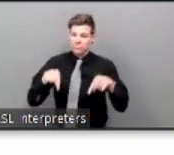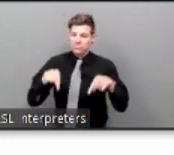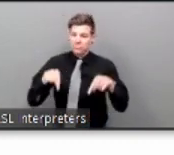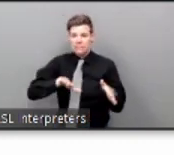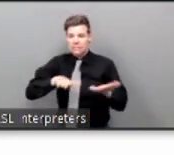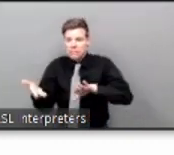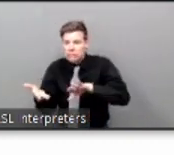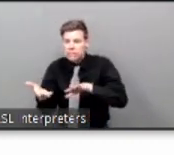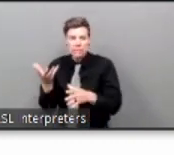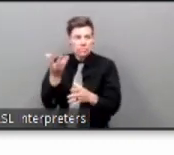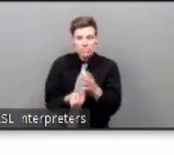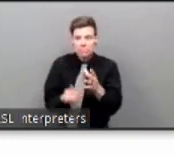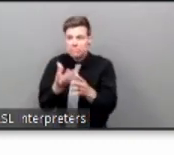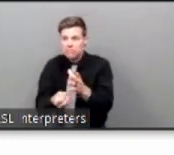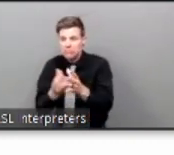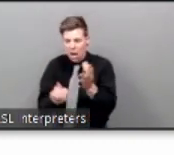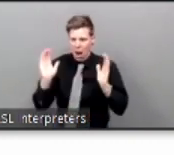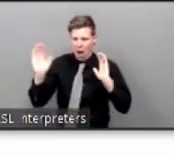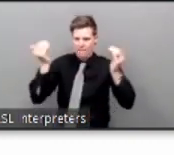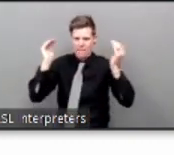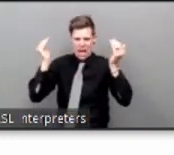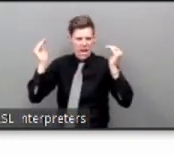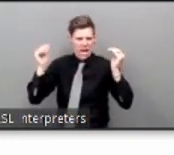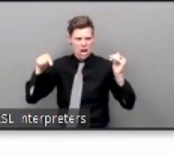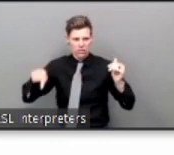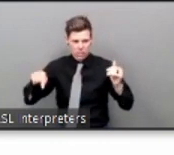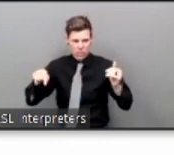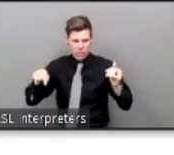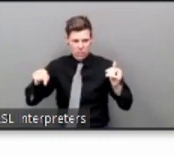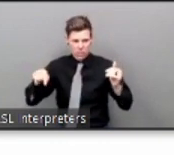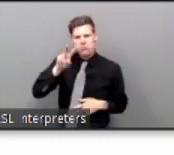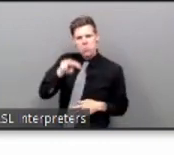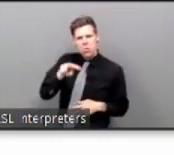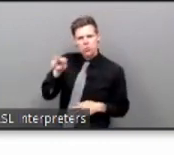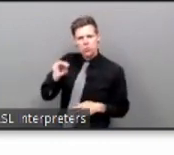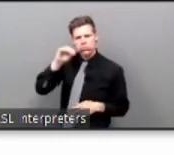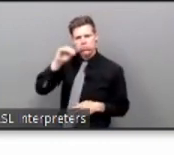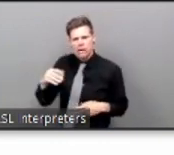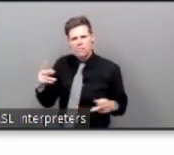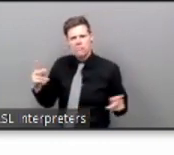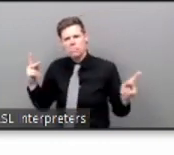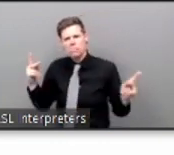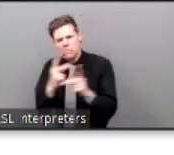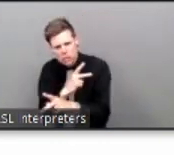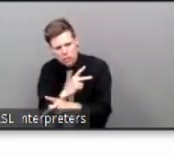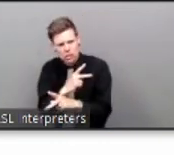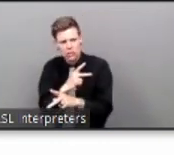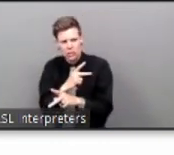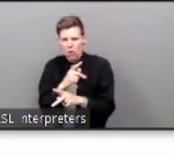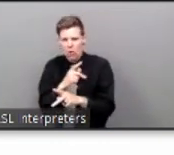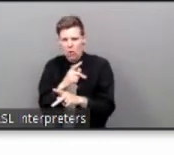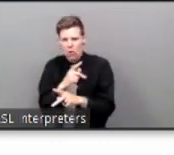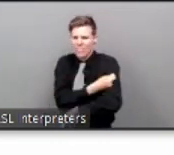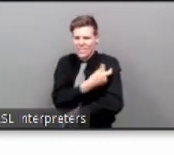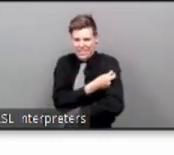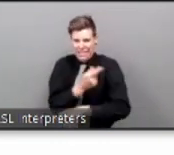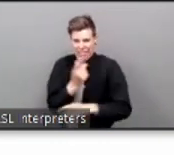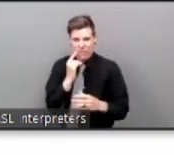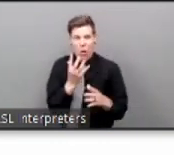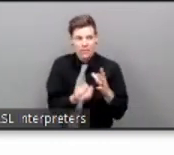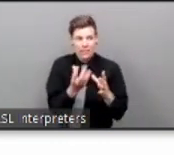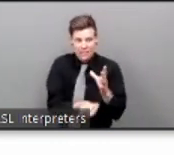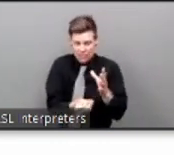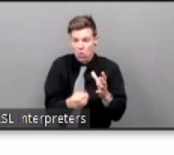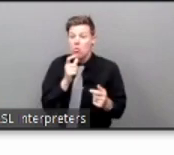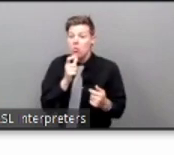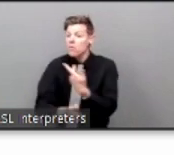are now 22.6 times higher than for vaccinated people. So even if you don't like